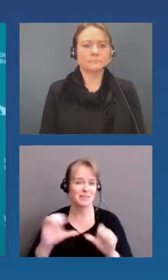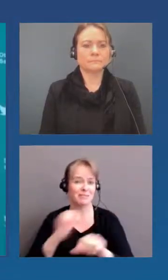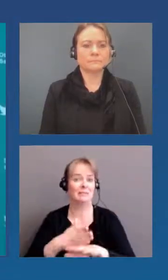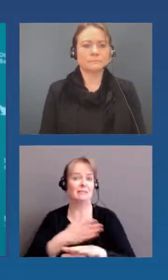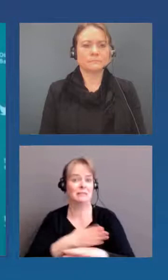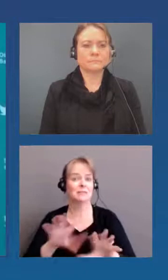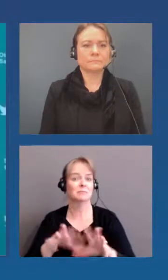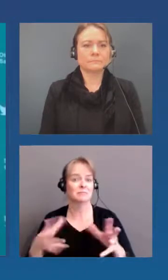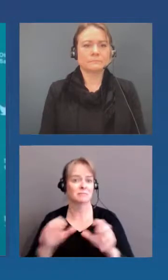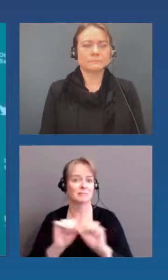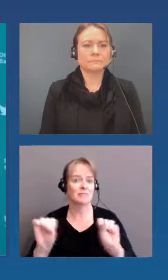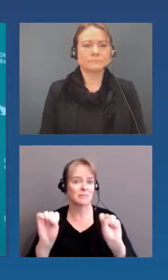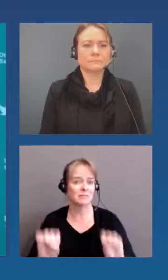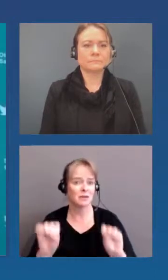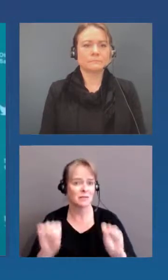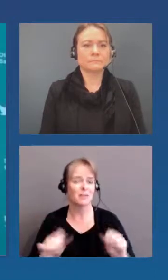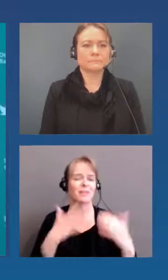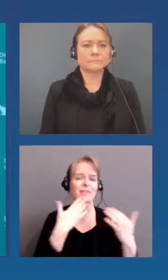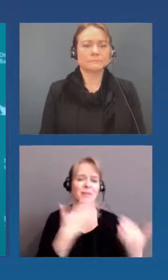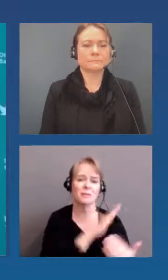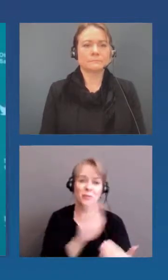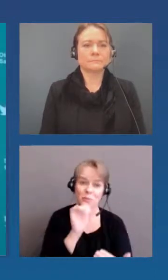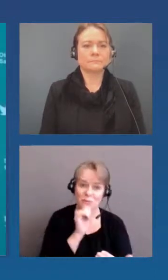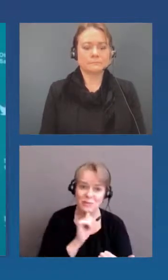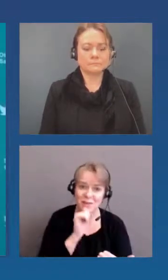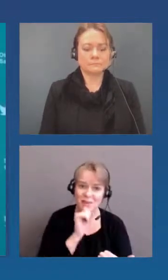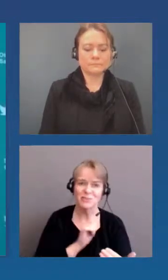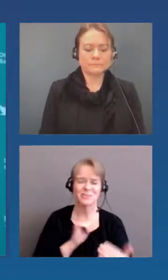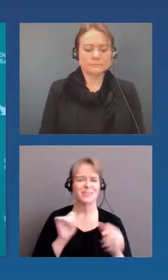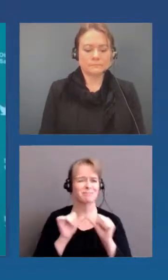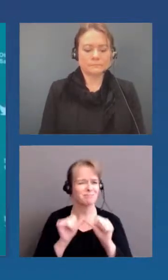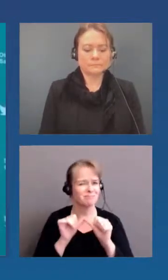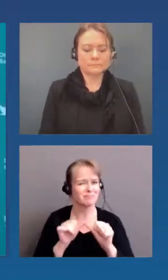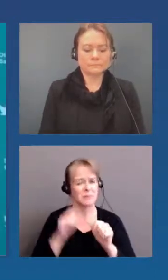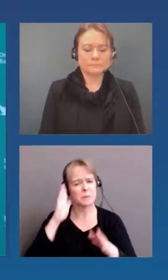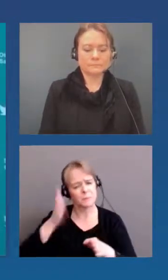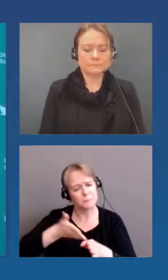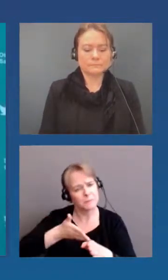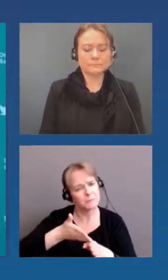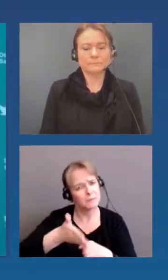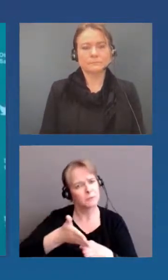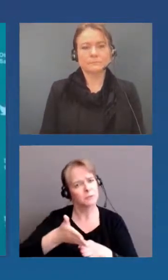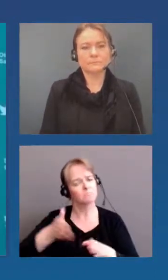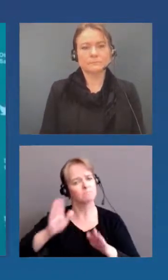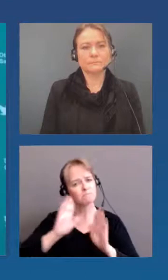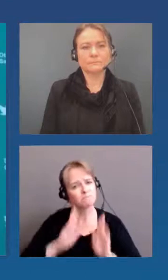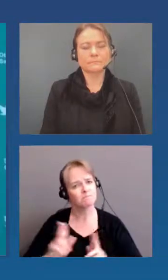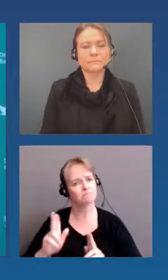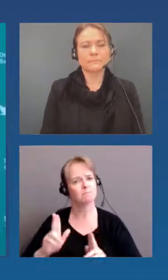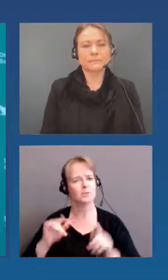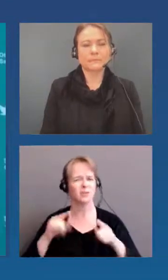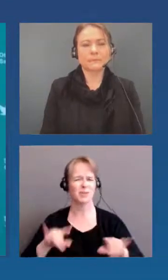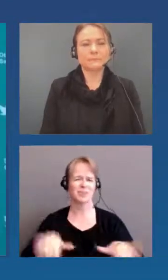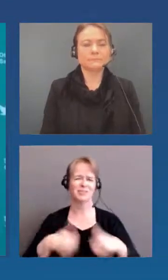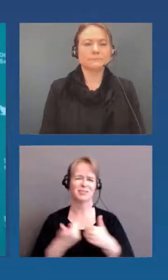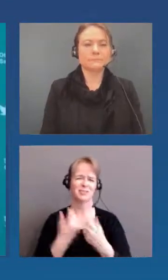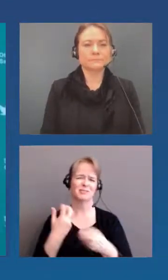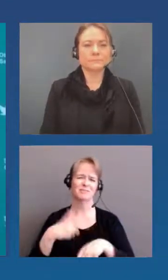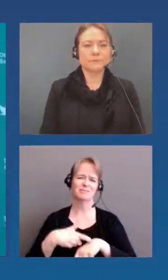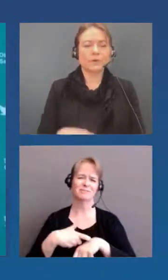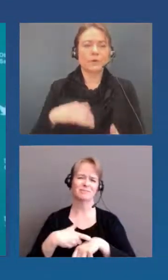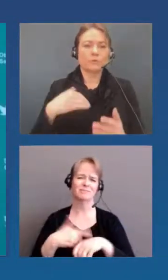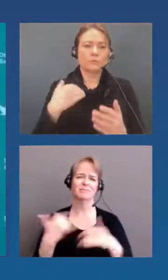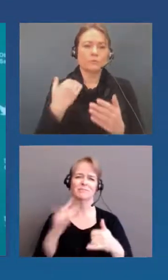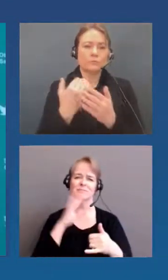patience and for maintaining professionalism through such a challenging time. Je tiens à remercier tous les professionnels